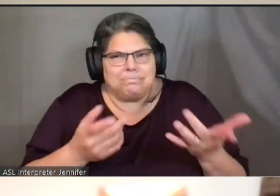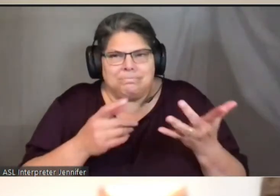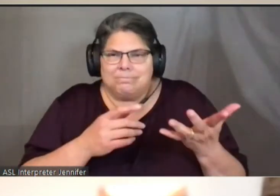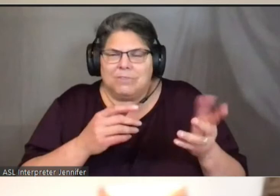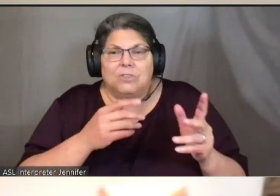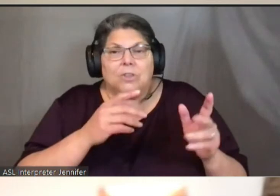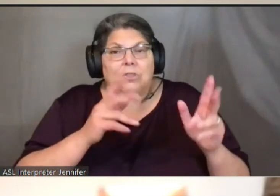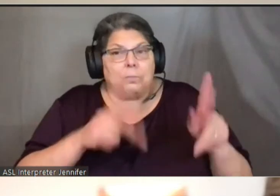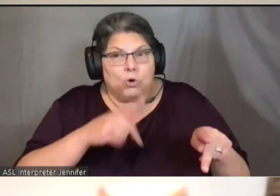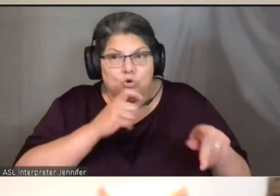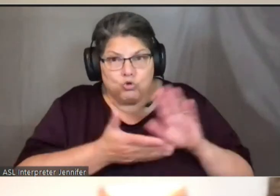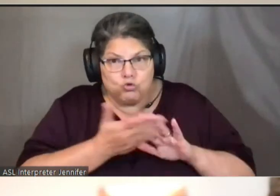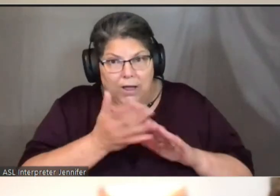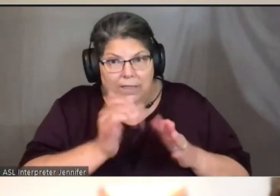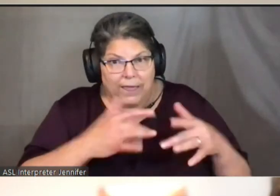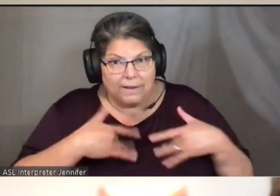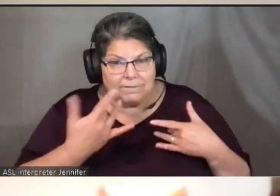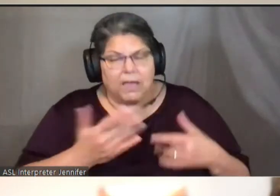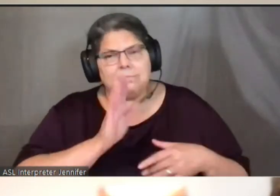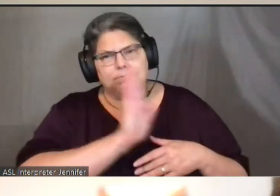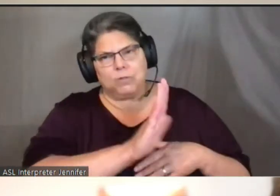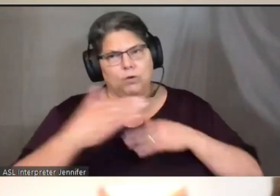event.